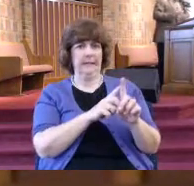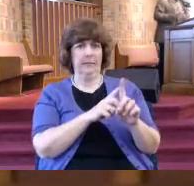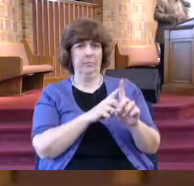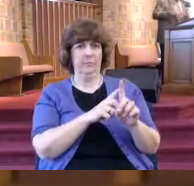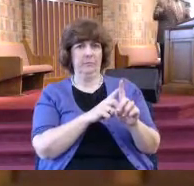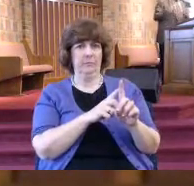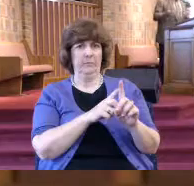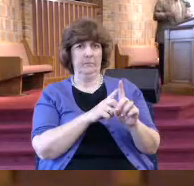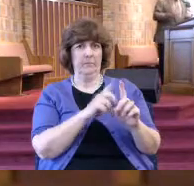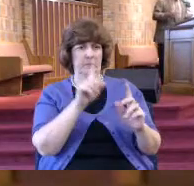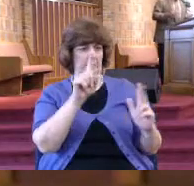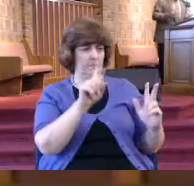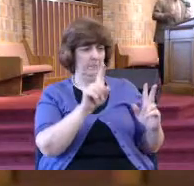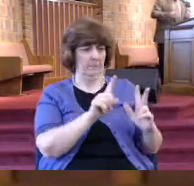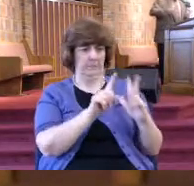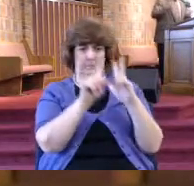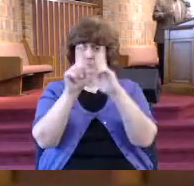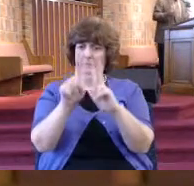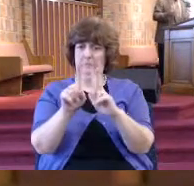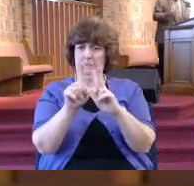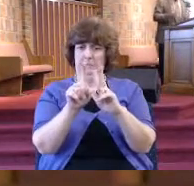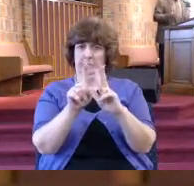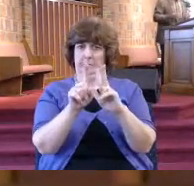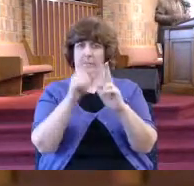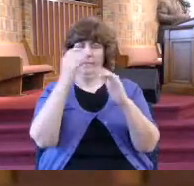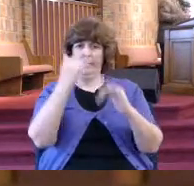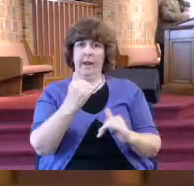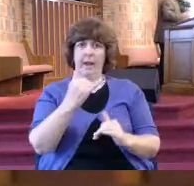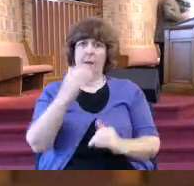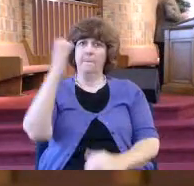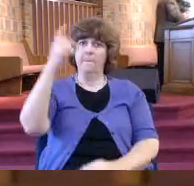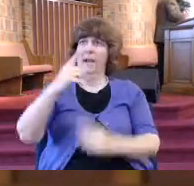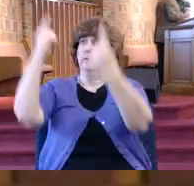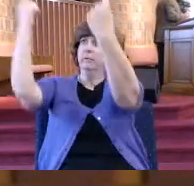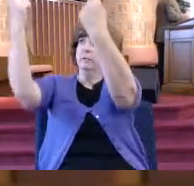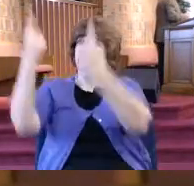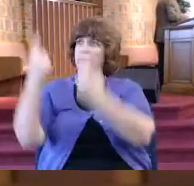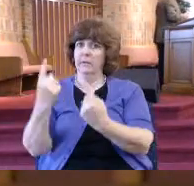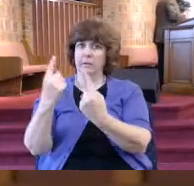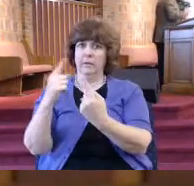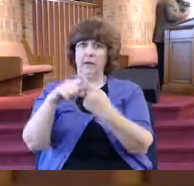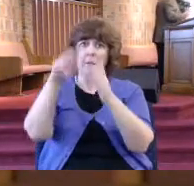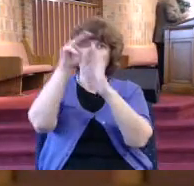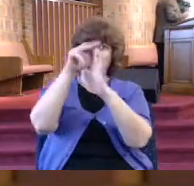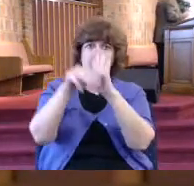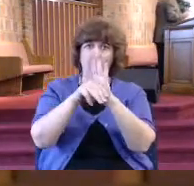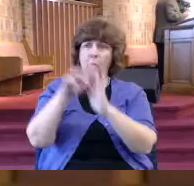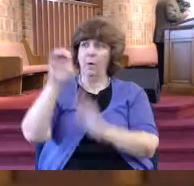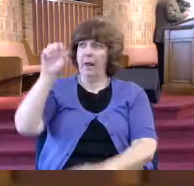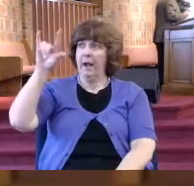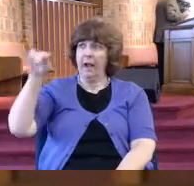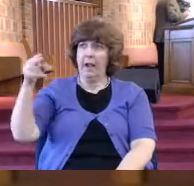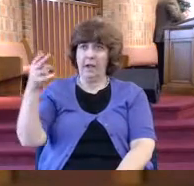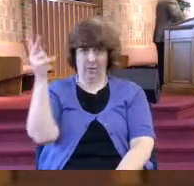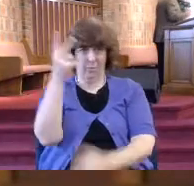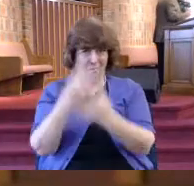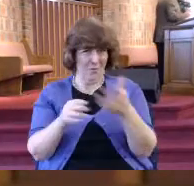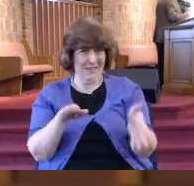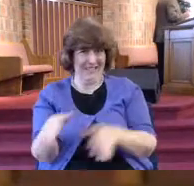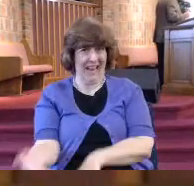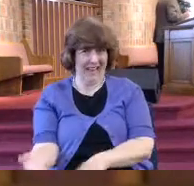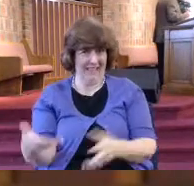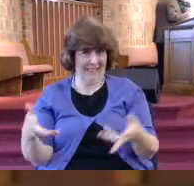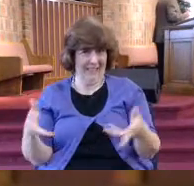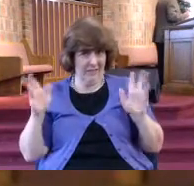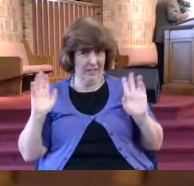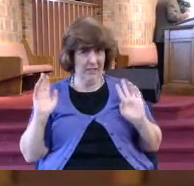other, now deceased, but returning spirits. They are of Moses and Elijah. Often when